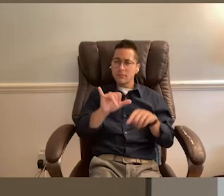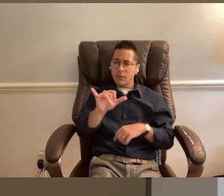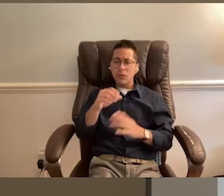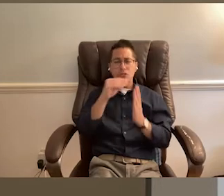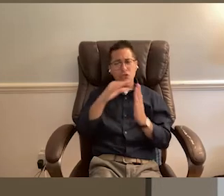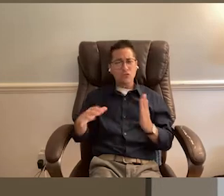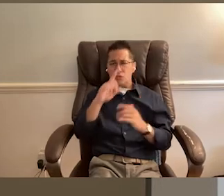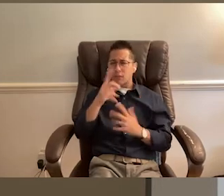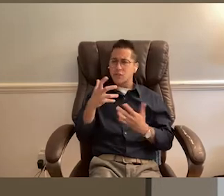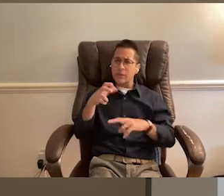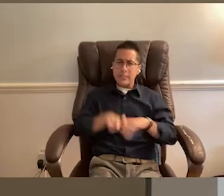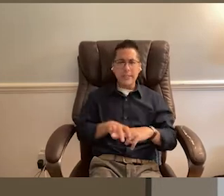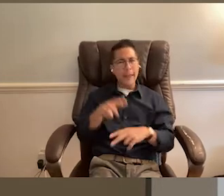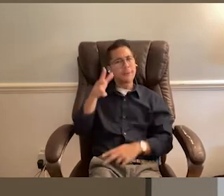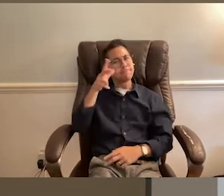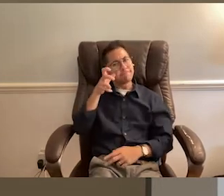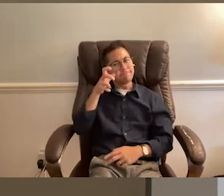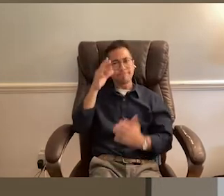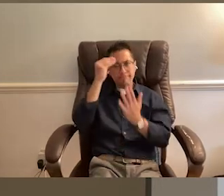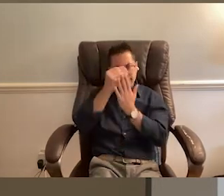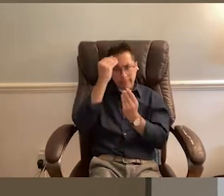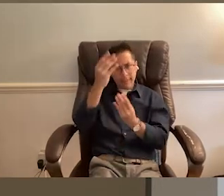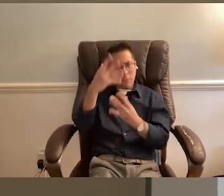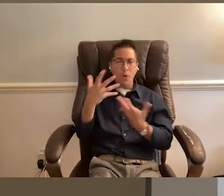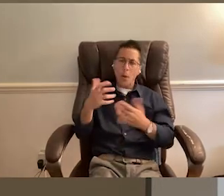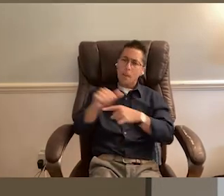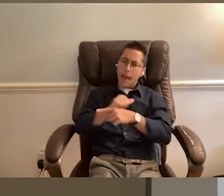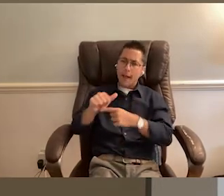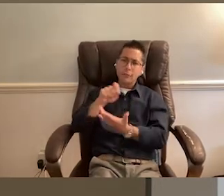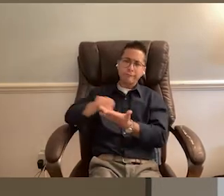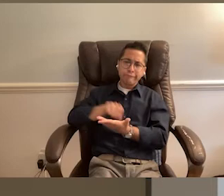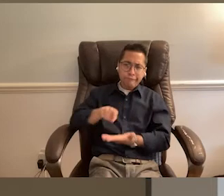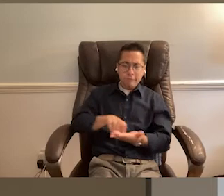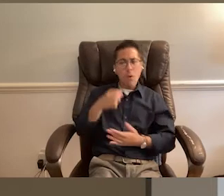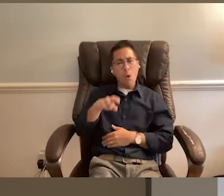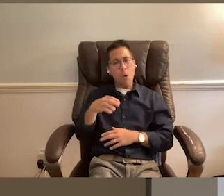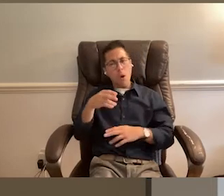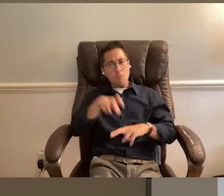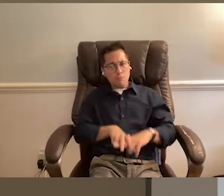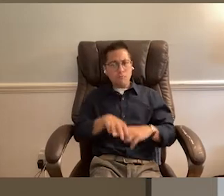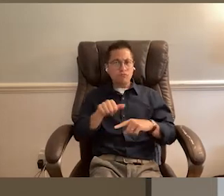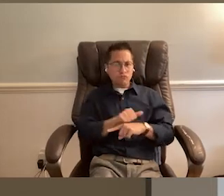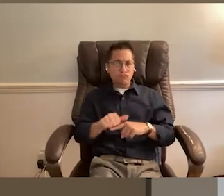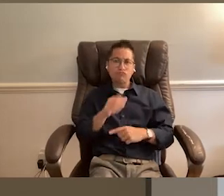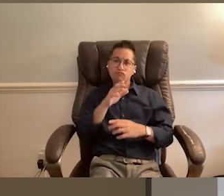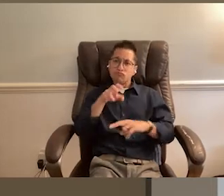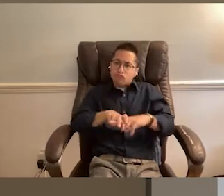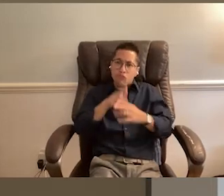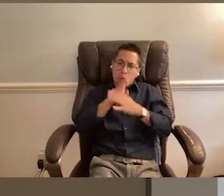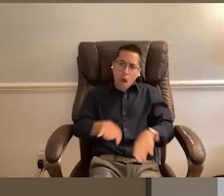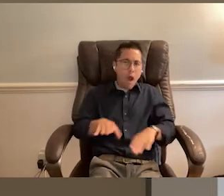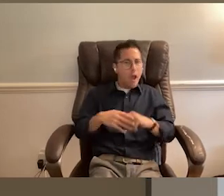through. They either can try the assignments in the class if that's something they're interested in. They can try modified versions of those assignments, which would be